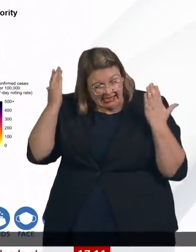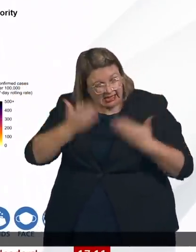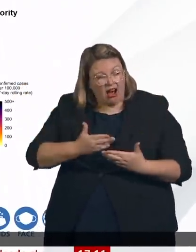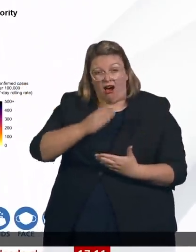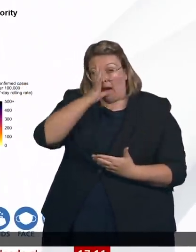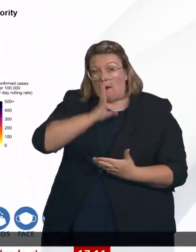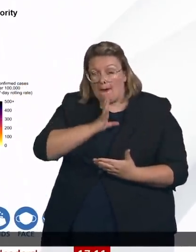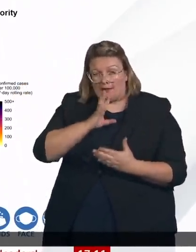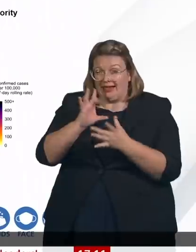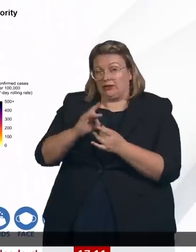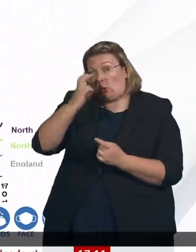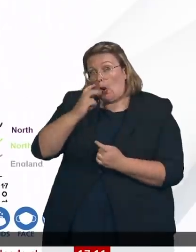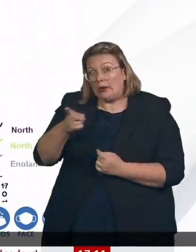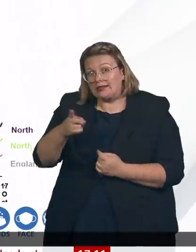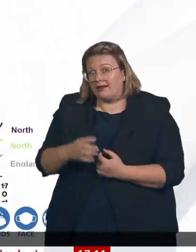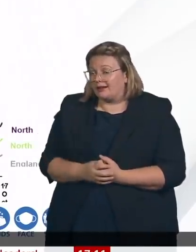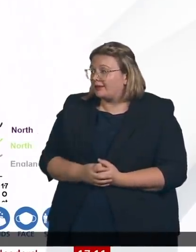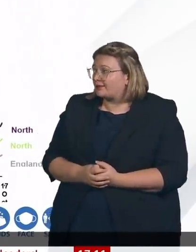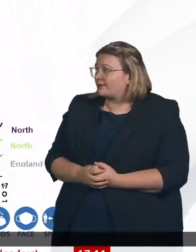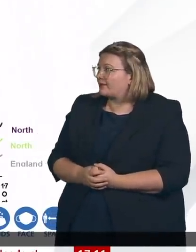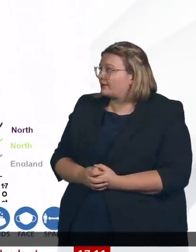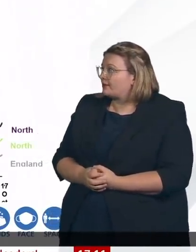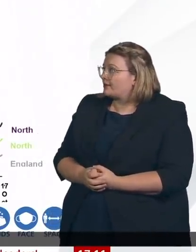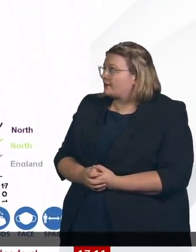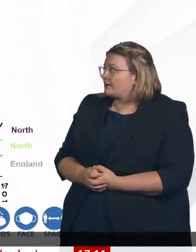age groups. Next slide, please.